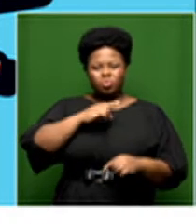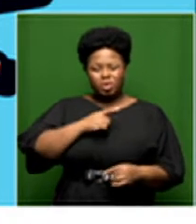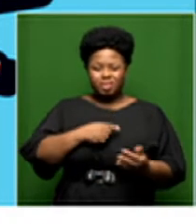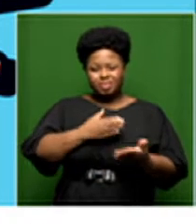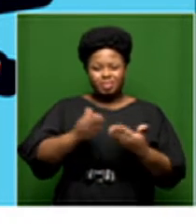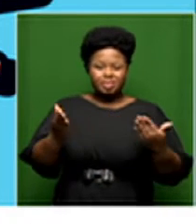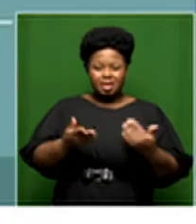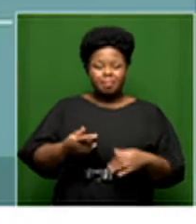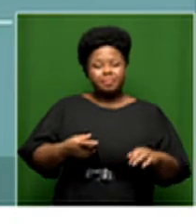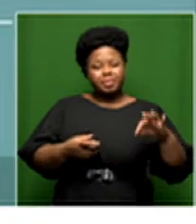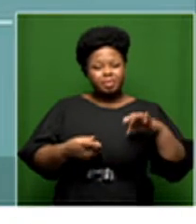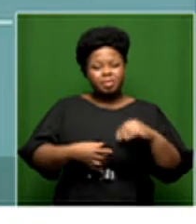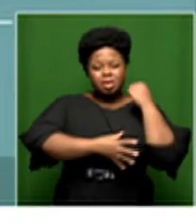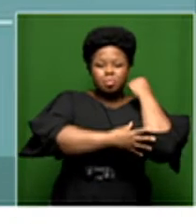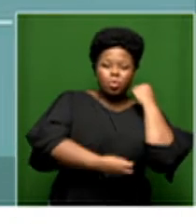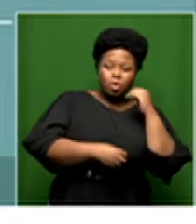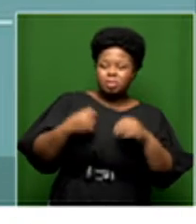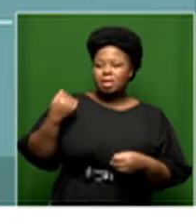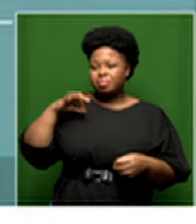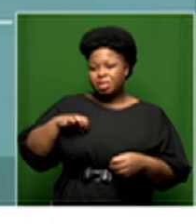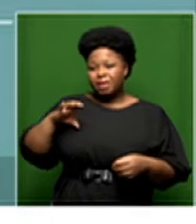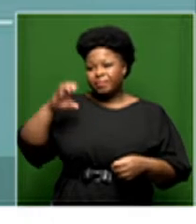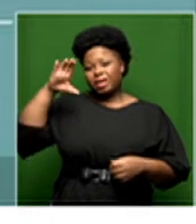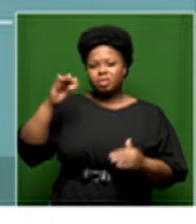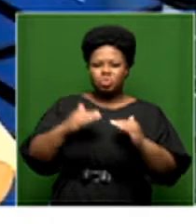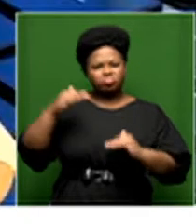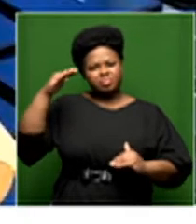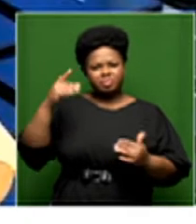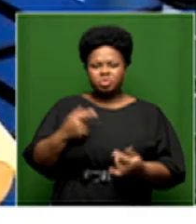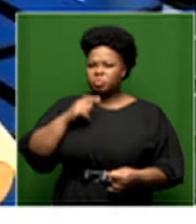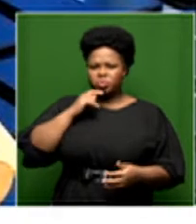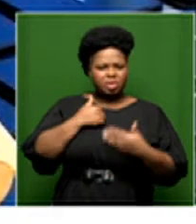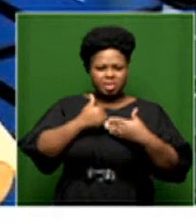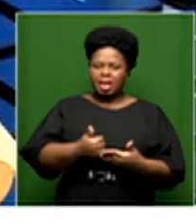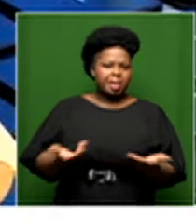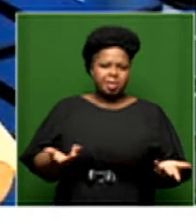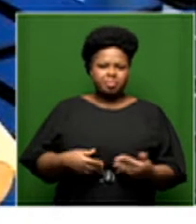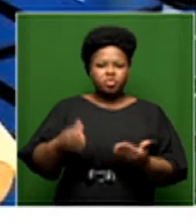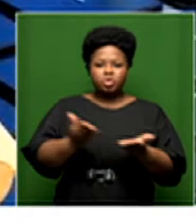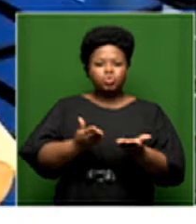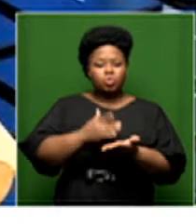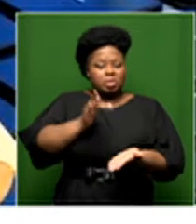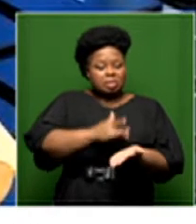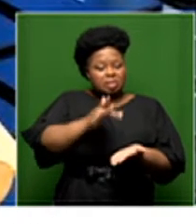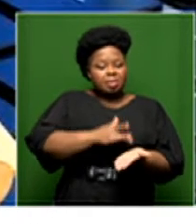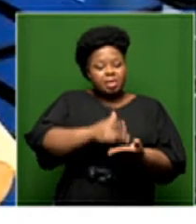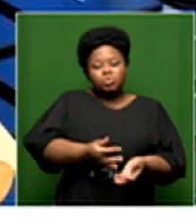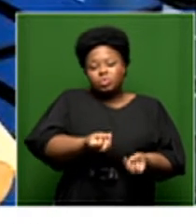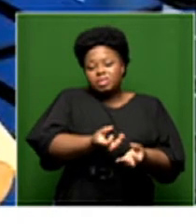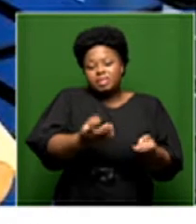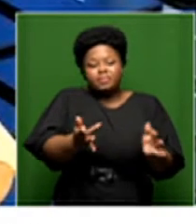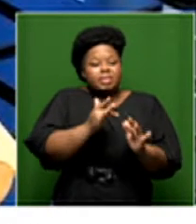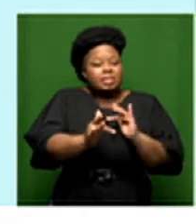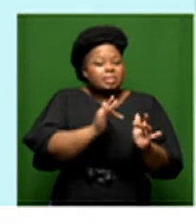some of the short-term remedies that we may come up with. It doesn't really help providing schools with tablets and devices and